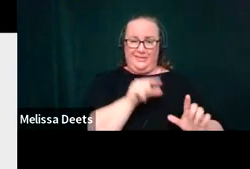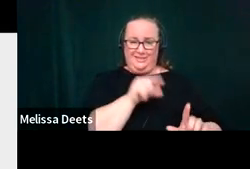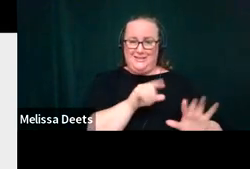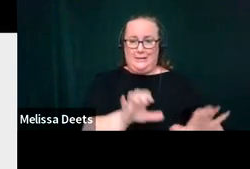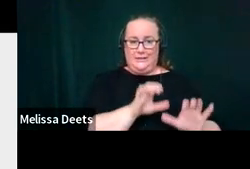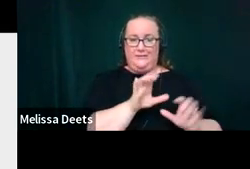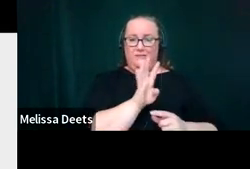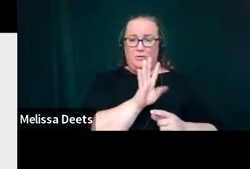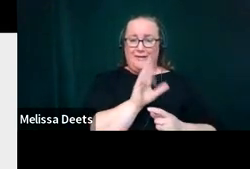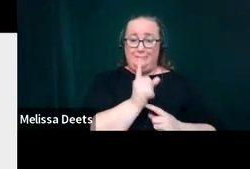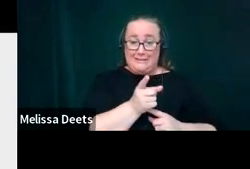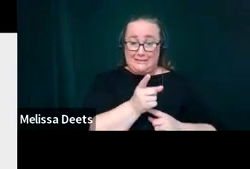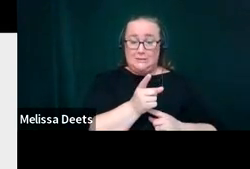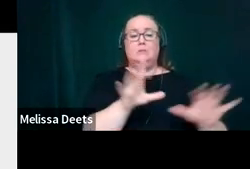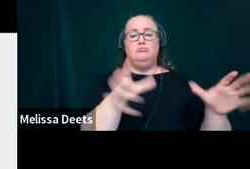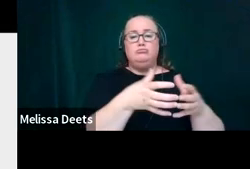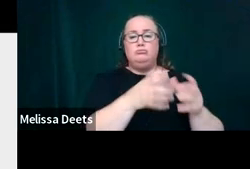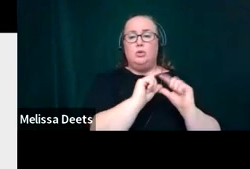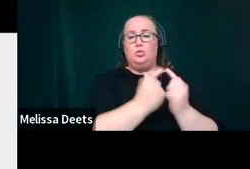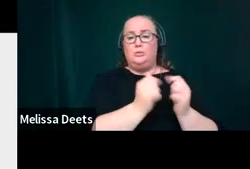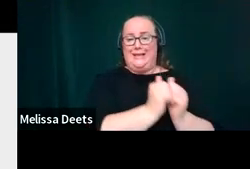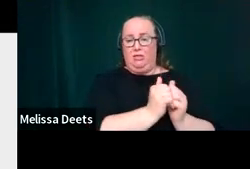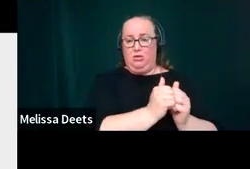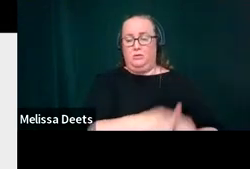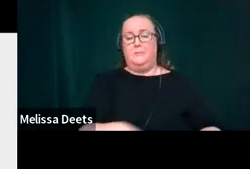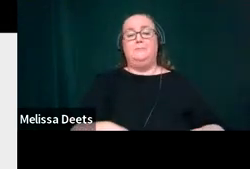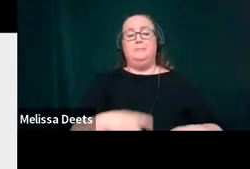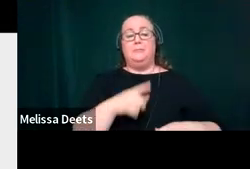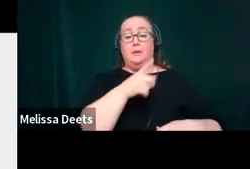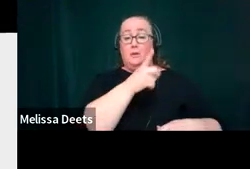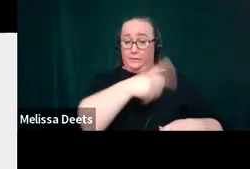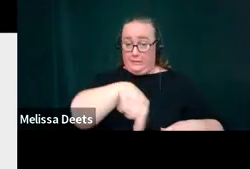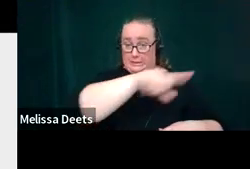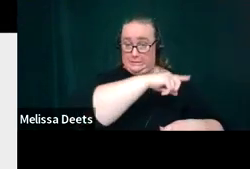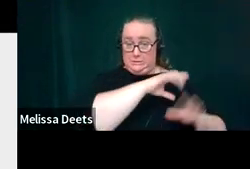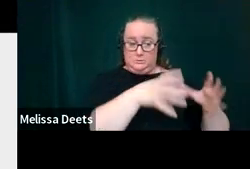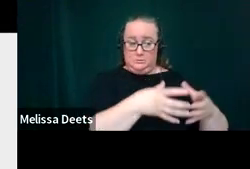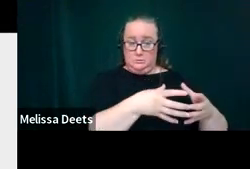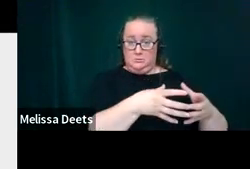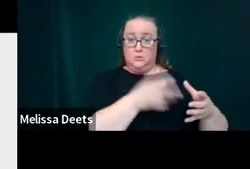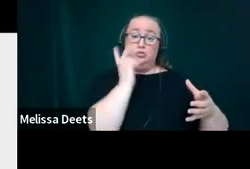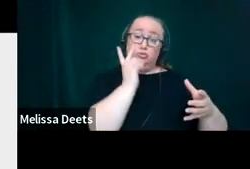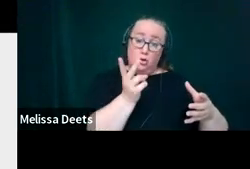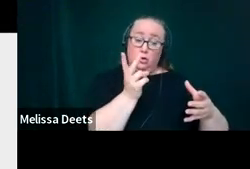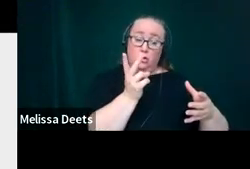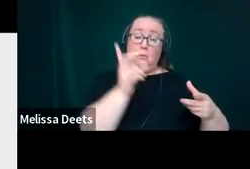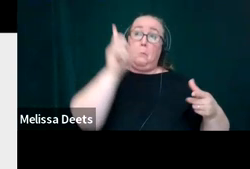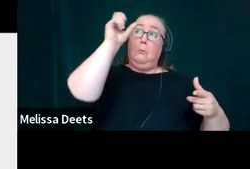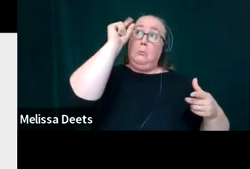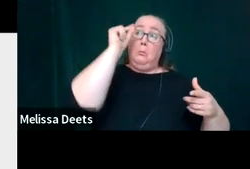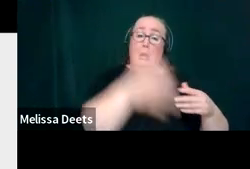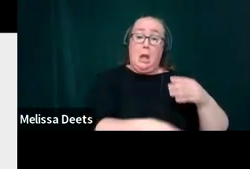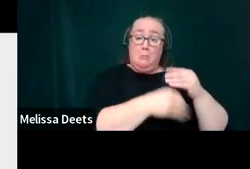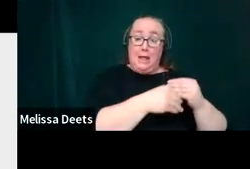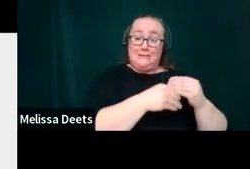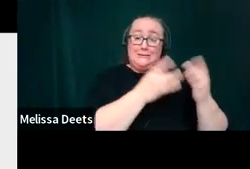that was done as a group. This group found that in addition to topical therapy,